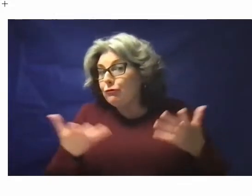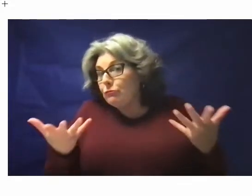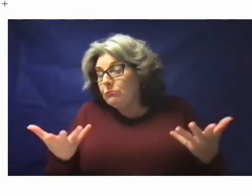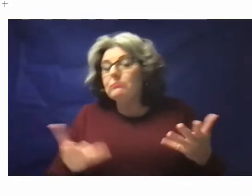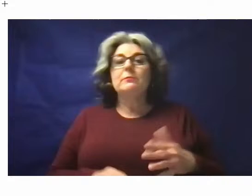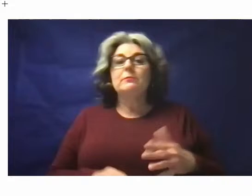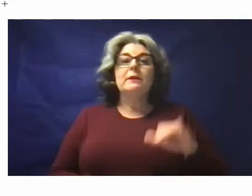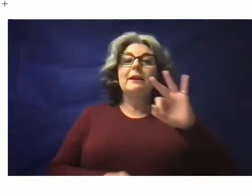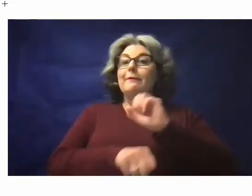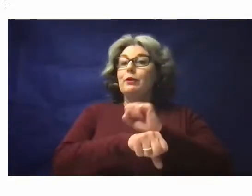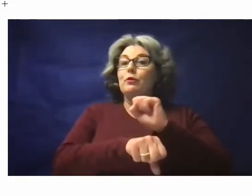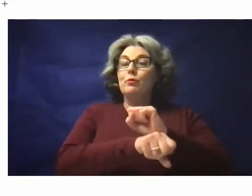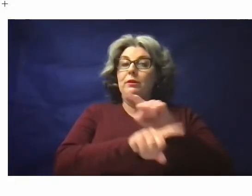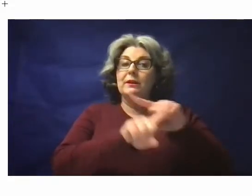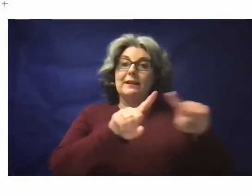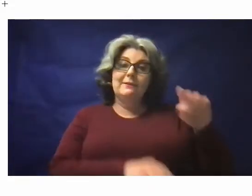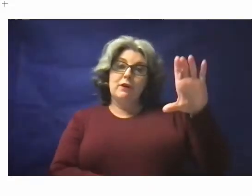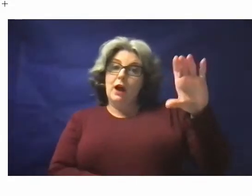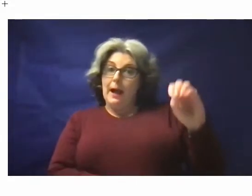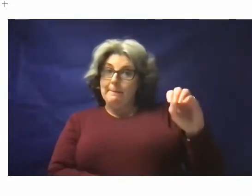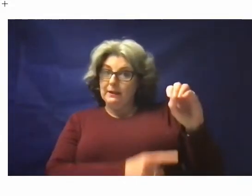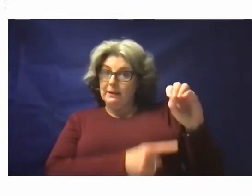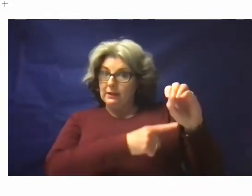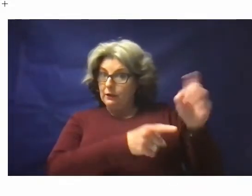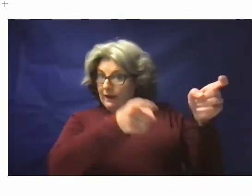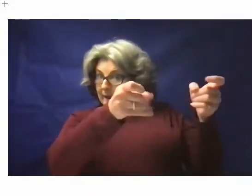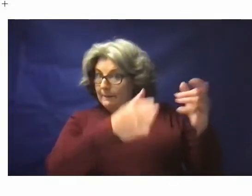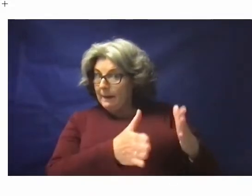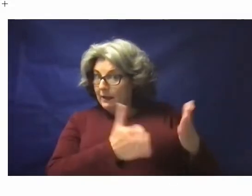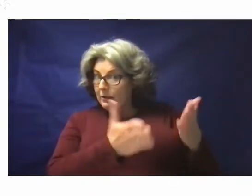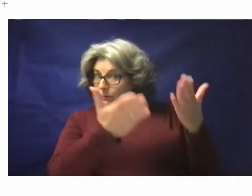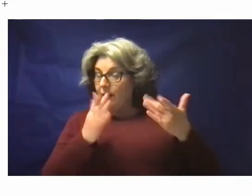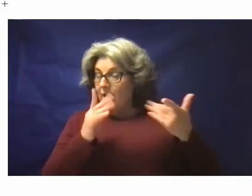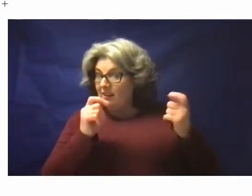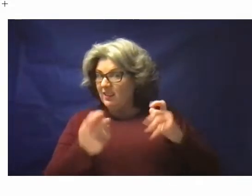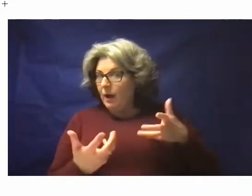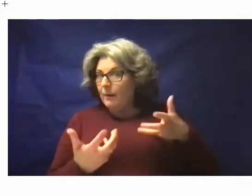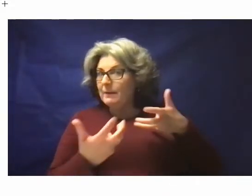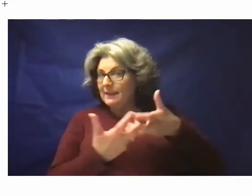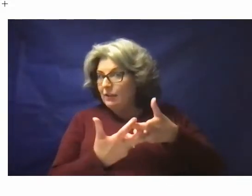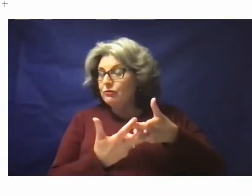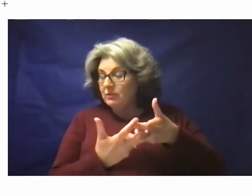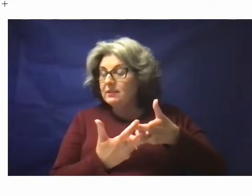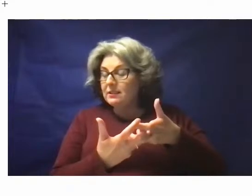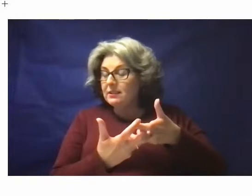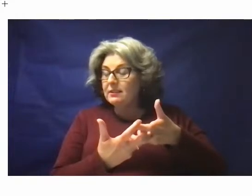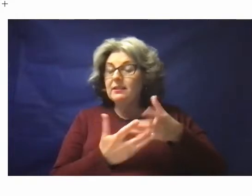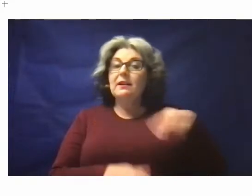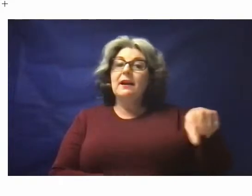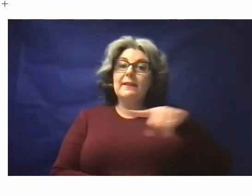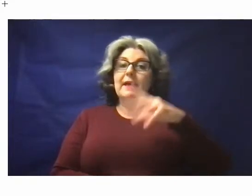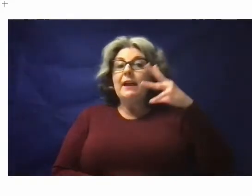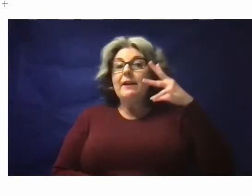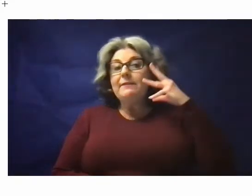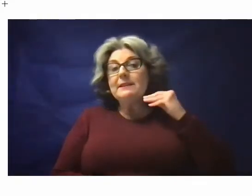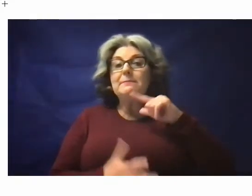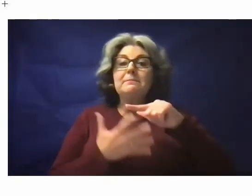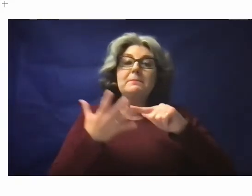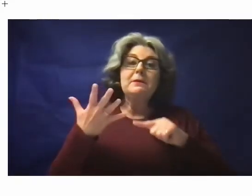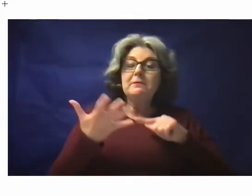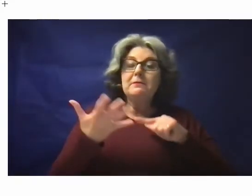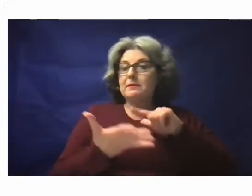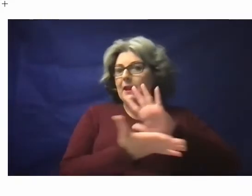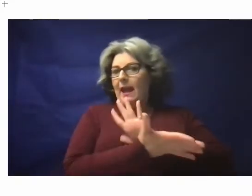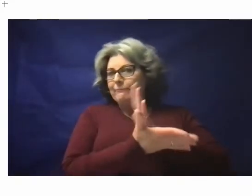in another company and you've had a manager that provided you accommodation and they've gone through a couple things and they have documentation of